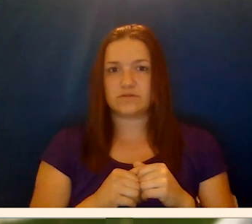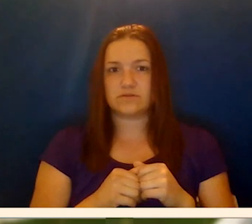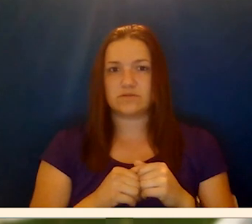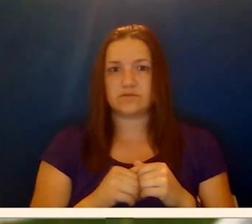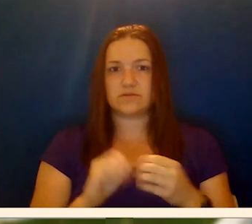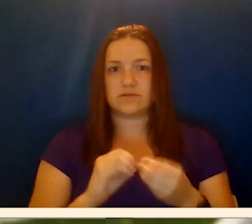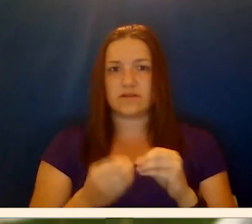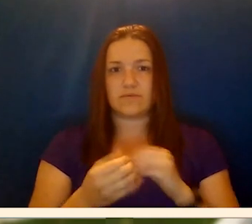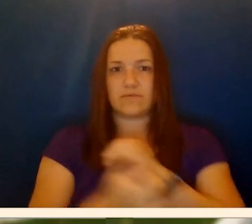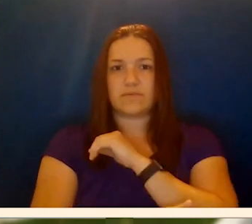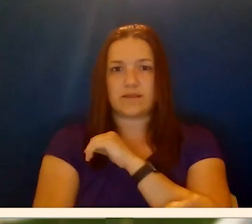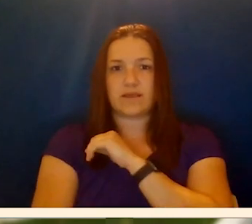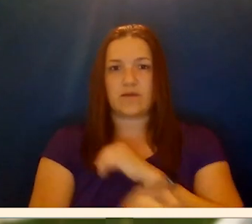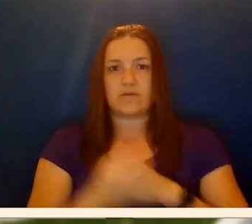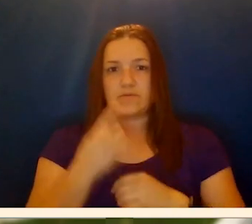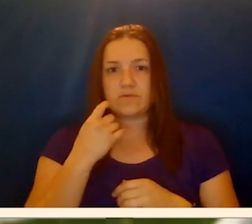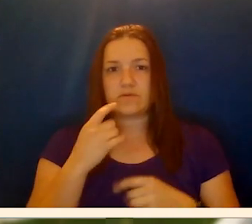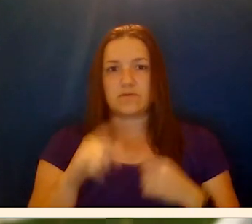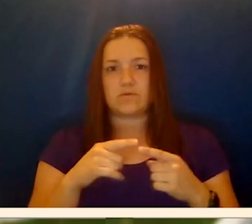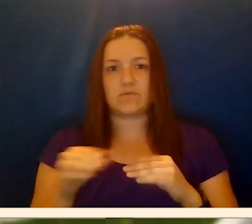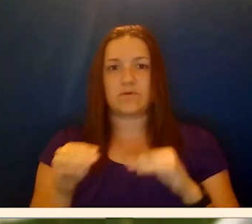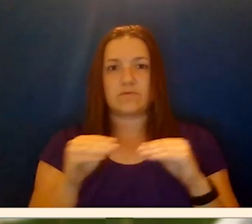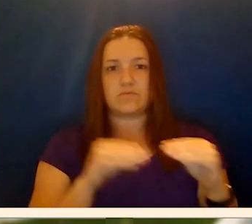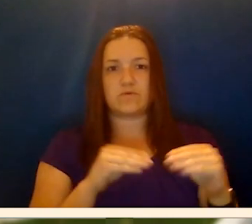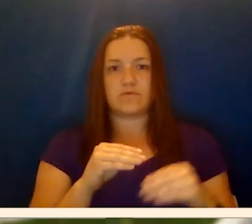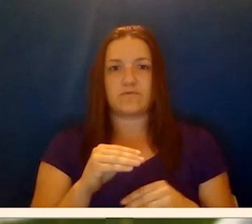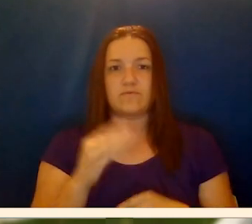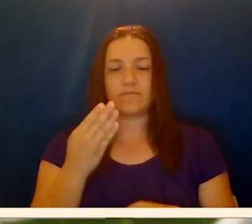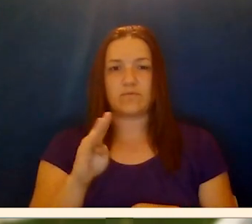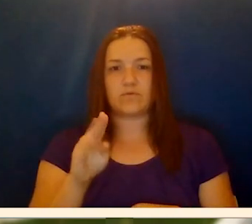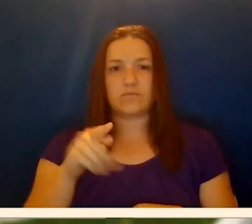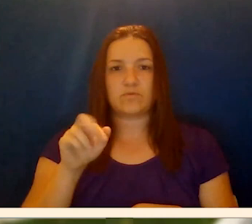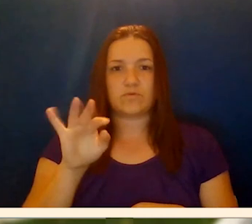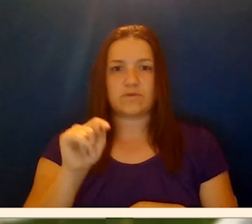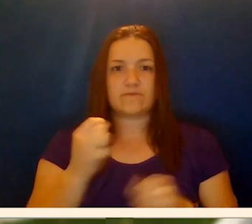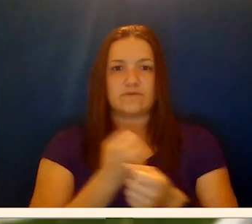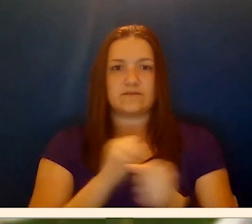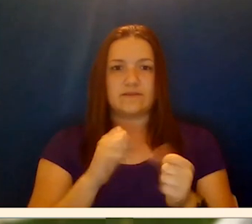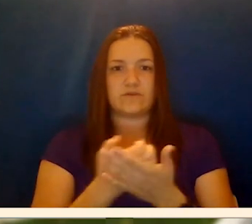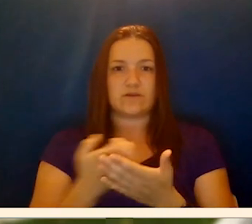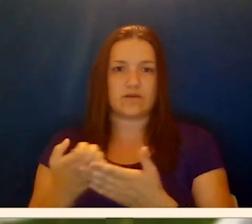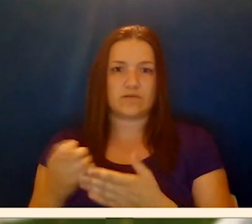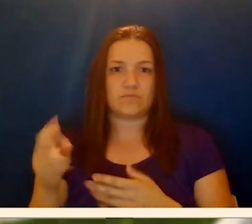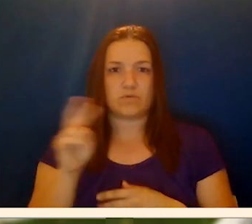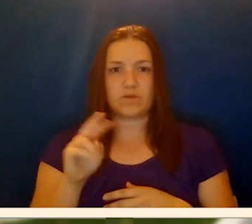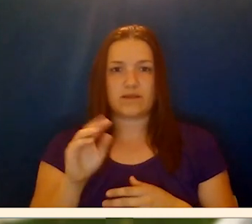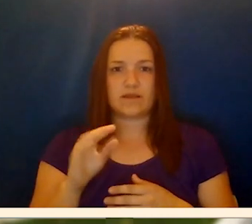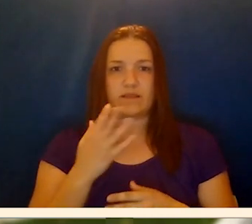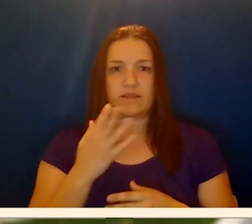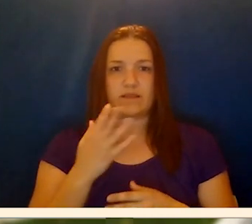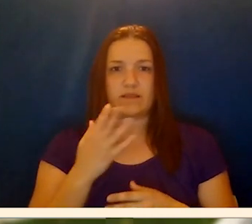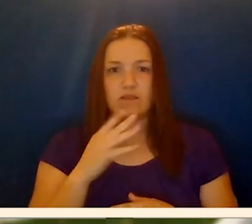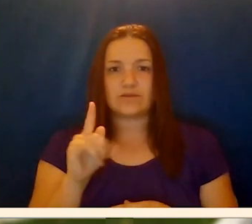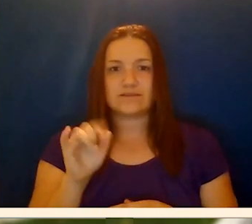number by the county, they'd actually, once we moved out of the Blueprint for a Safer Economy program and we were looking at that color and tier